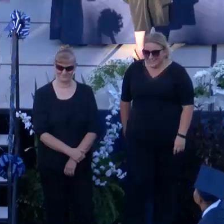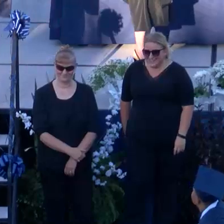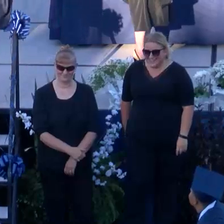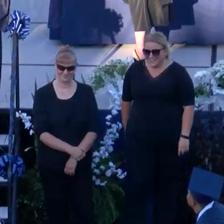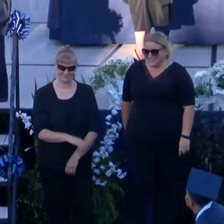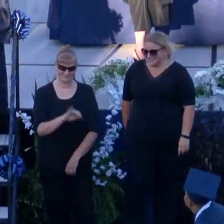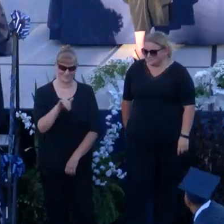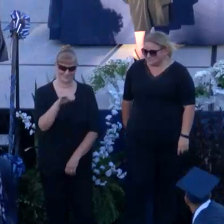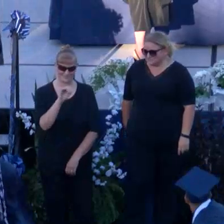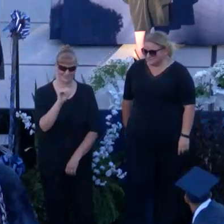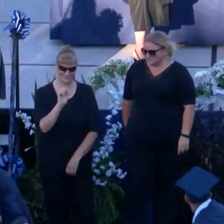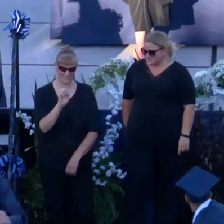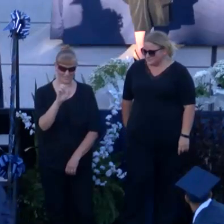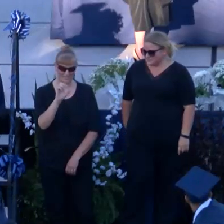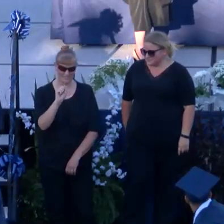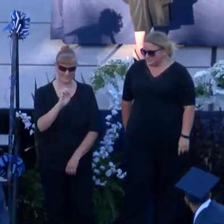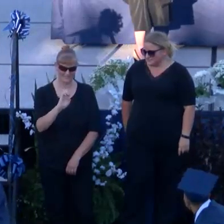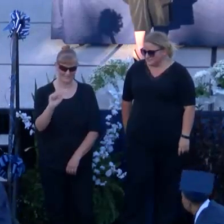Giselle Prado.